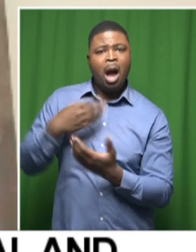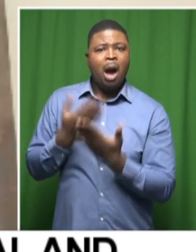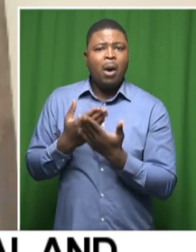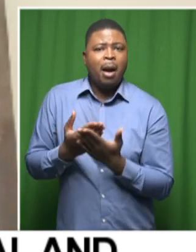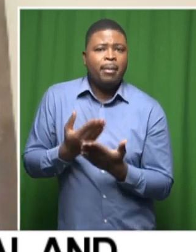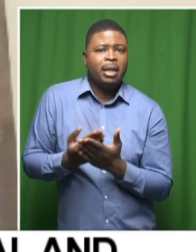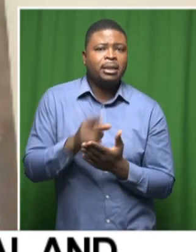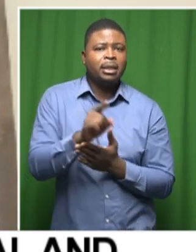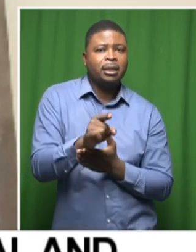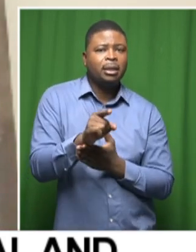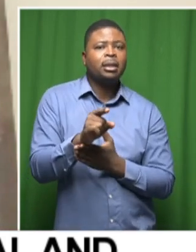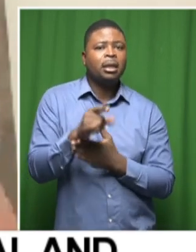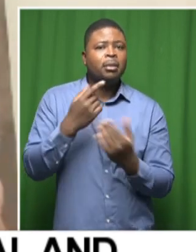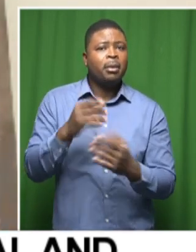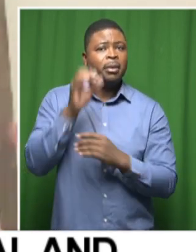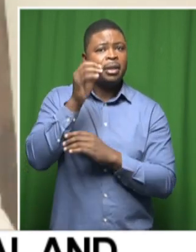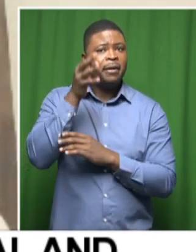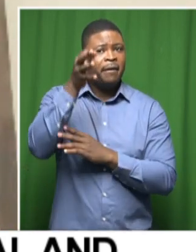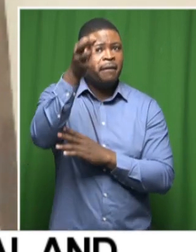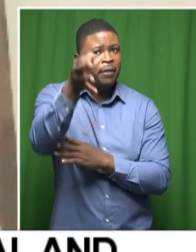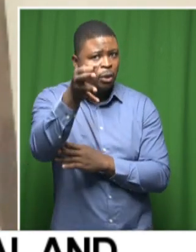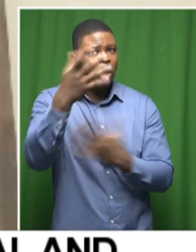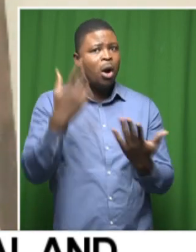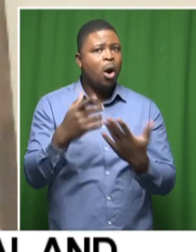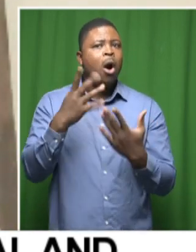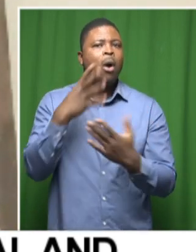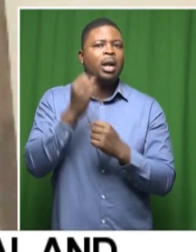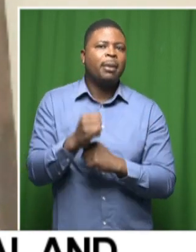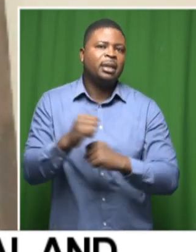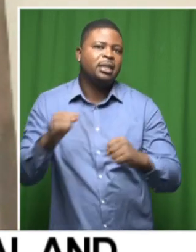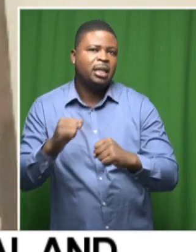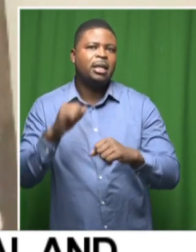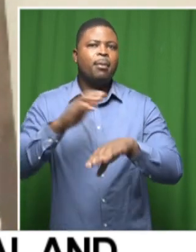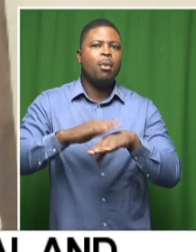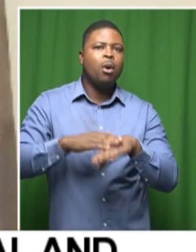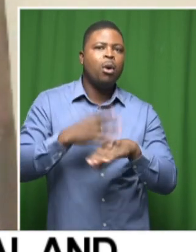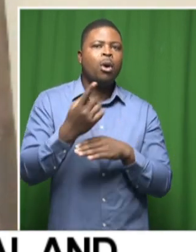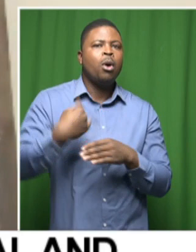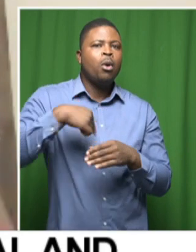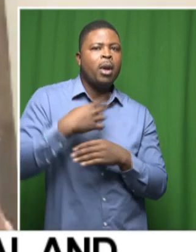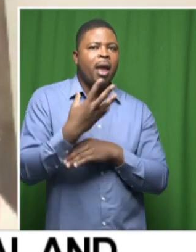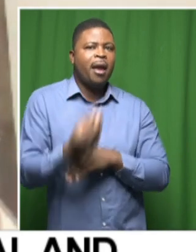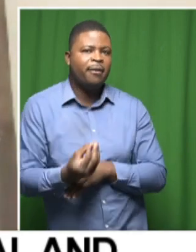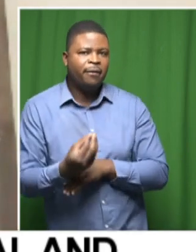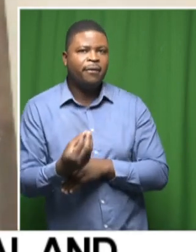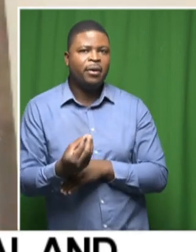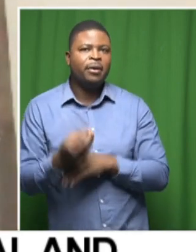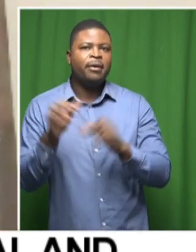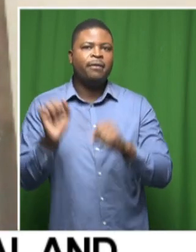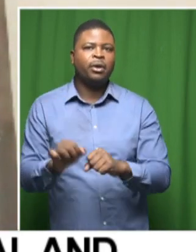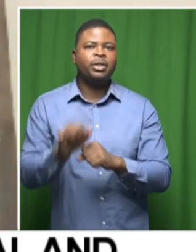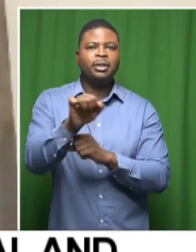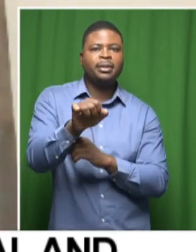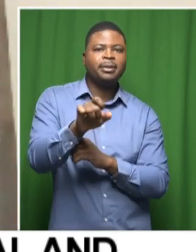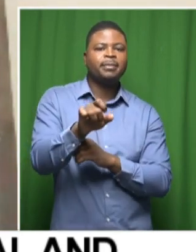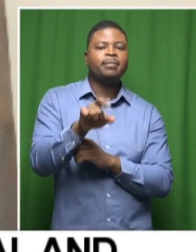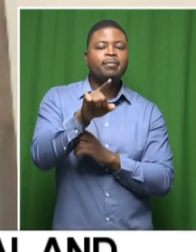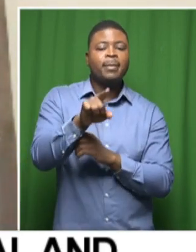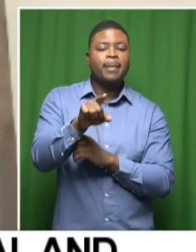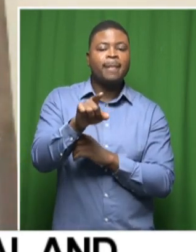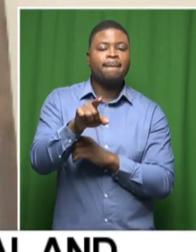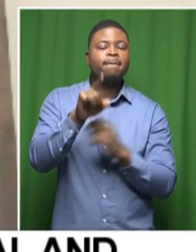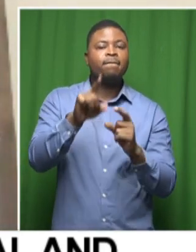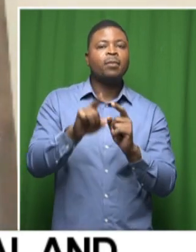going to shape a certain vision of the future, or are we going to capacitate what's going to be available? So if we take, for instance, it's a really